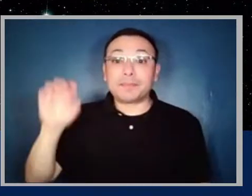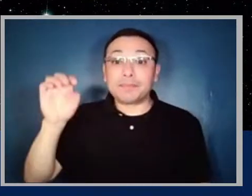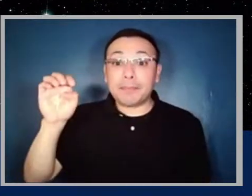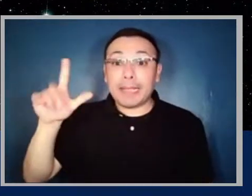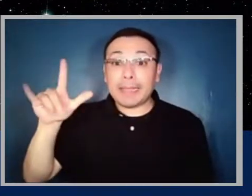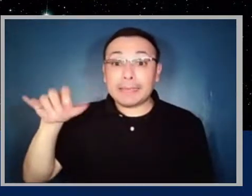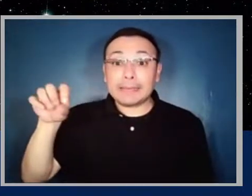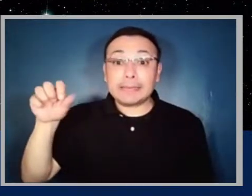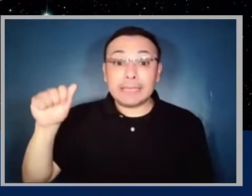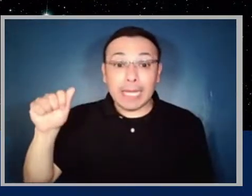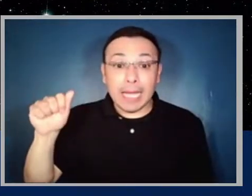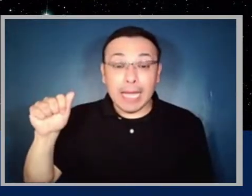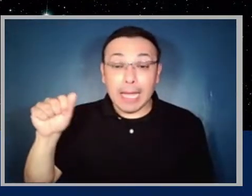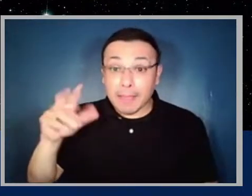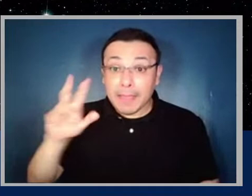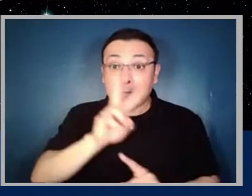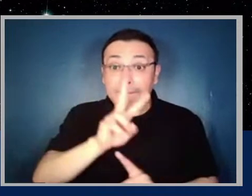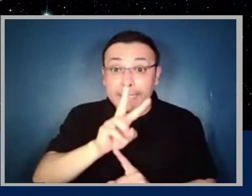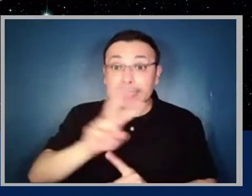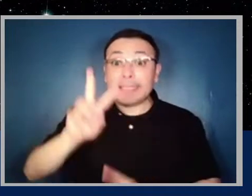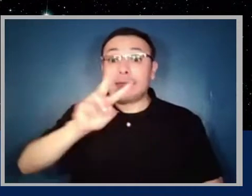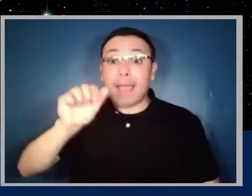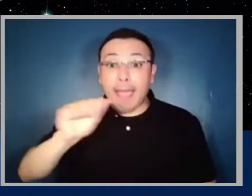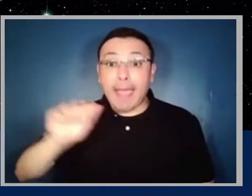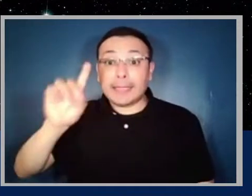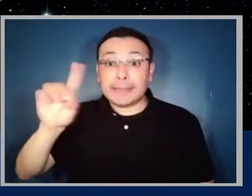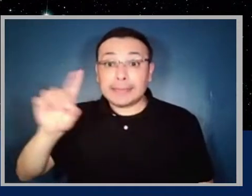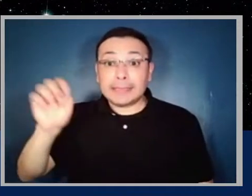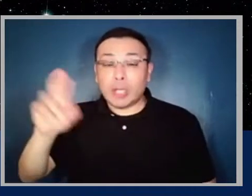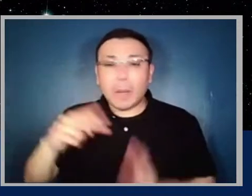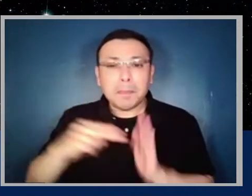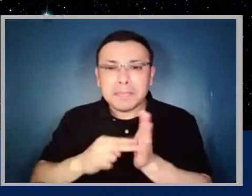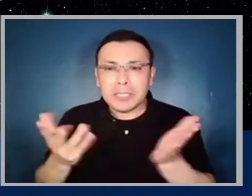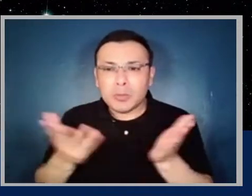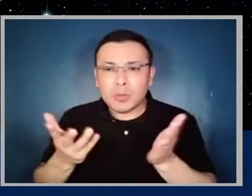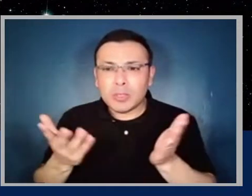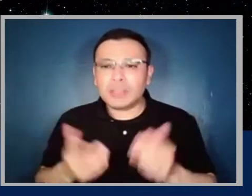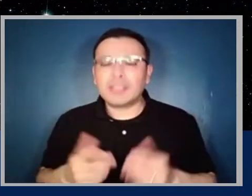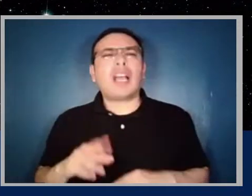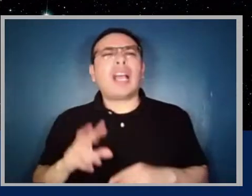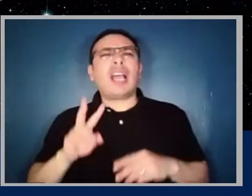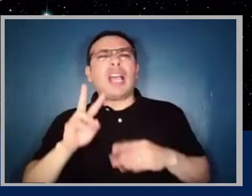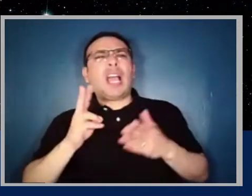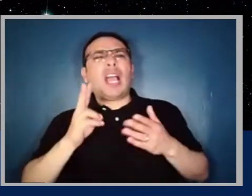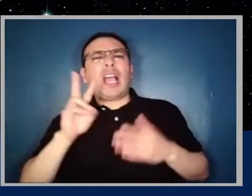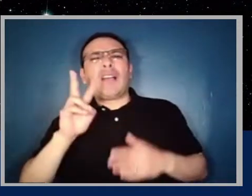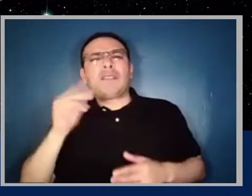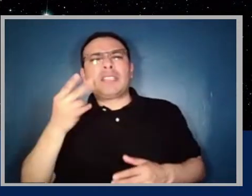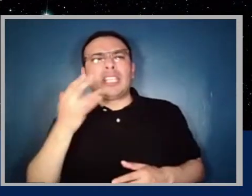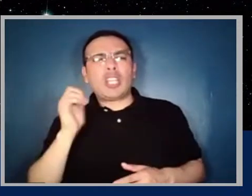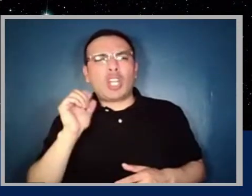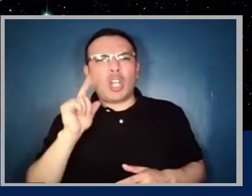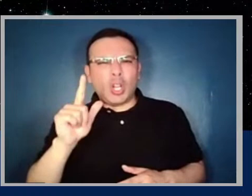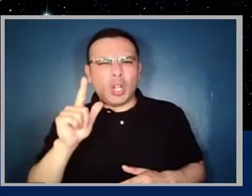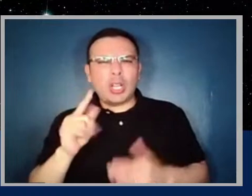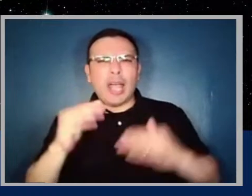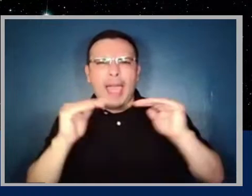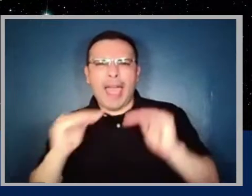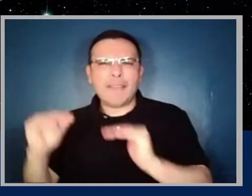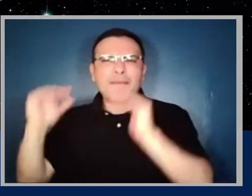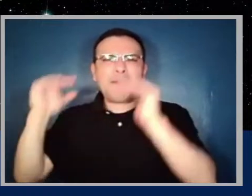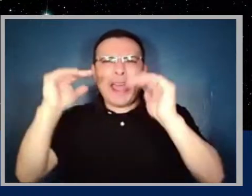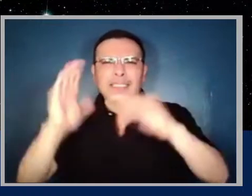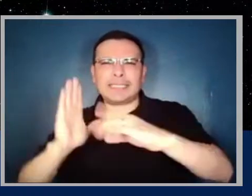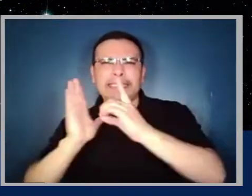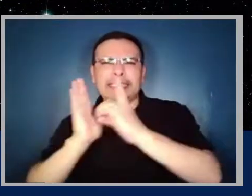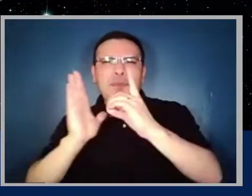for that? Does it? Yeah, we do. And of course we do. Ask me that. Vehicle Advanced Demonstrator for Emergency Rescue. I believe that's what it was